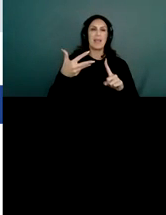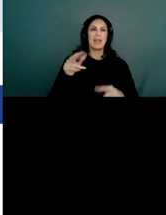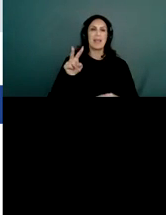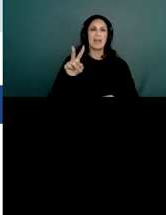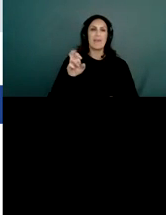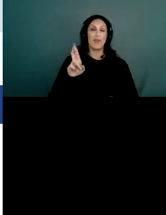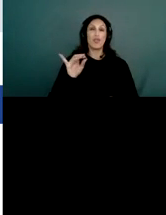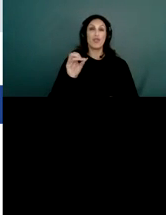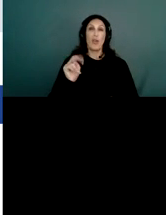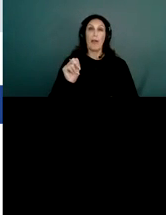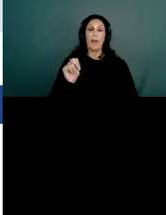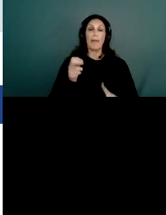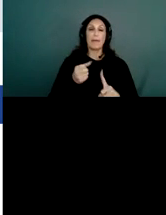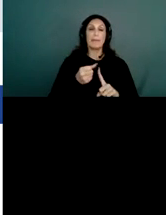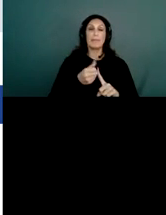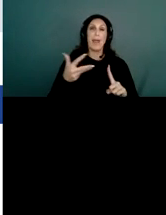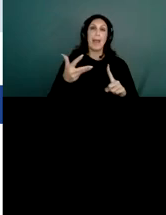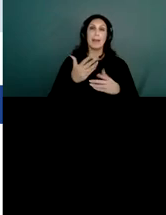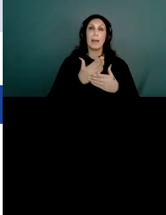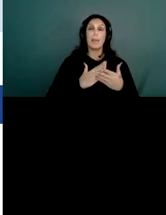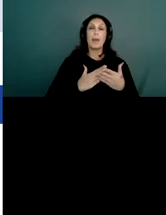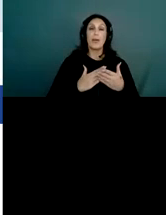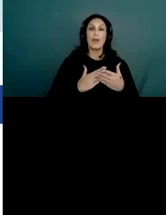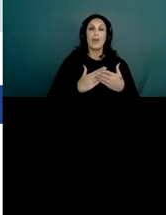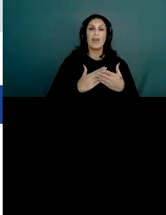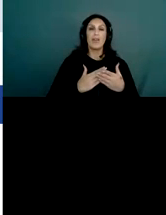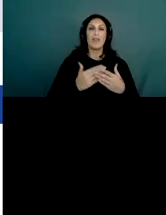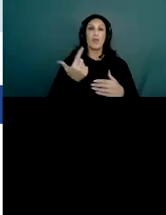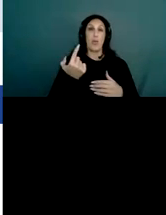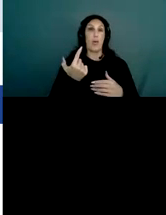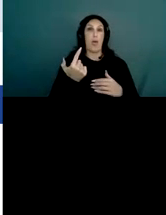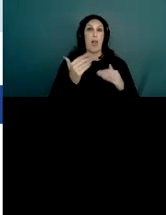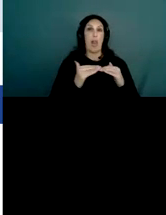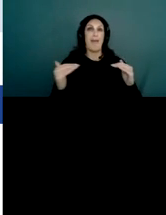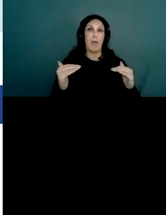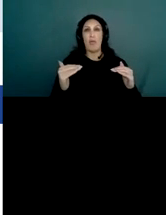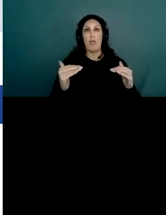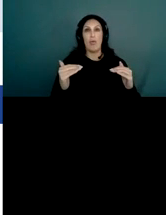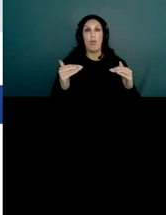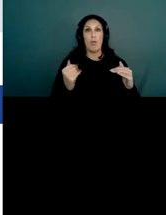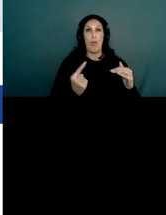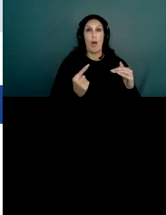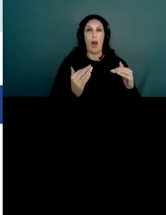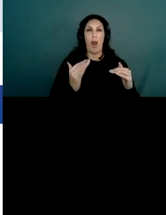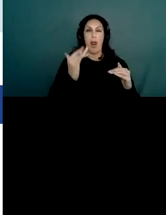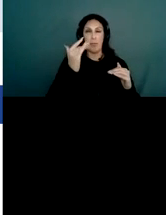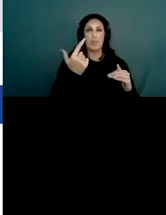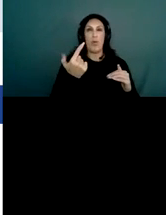students have the expanded version of Lexia, which has 21 levels. So if you click